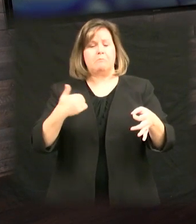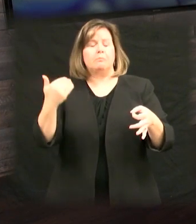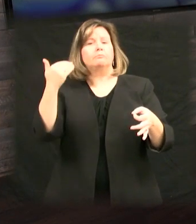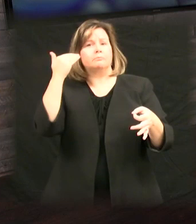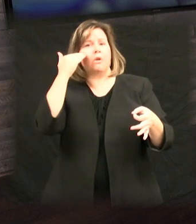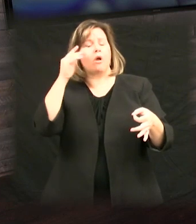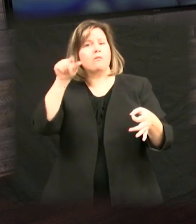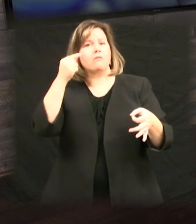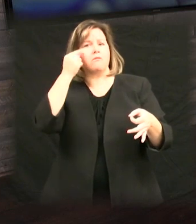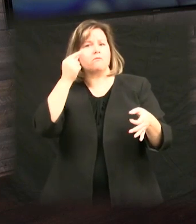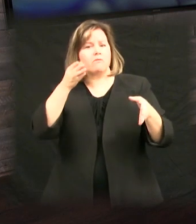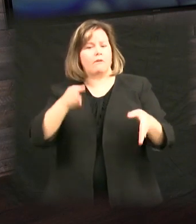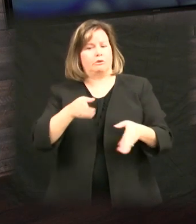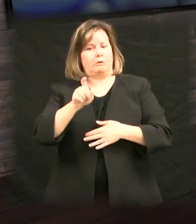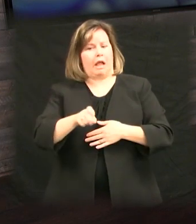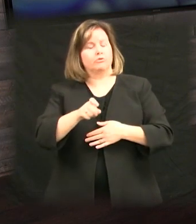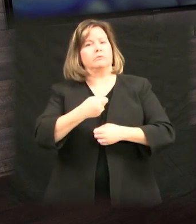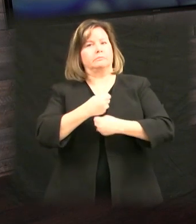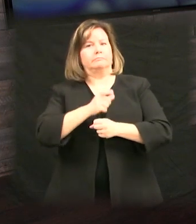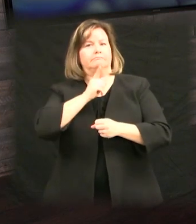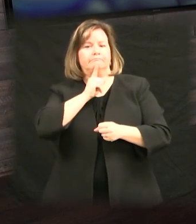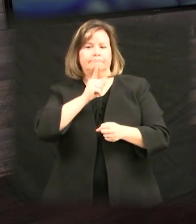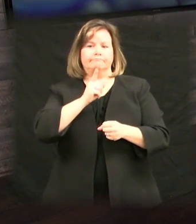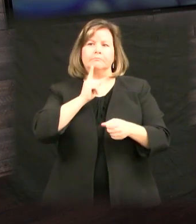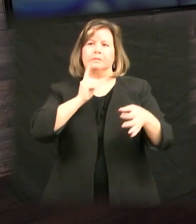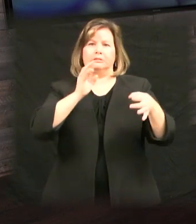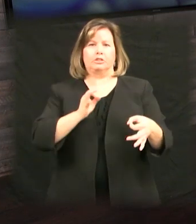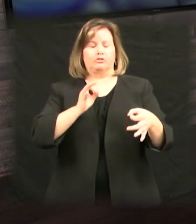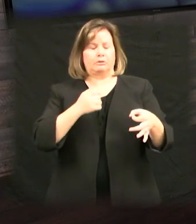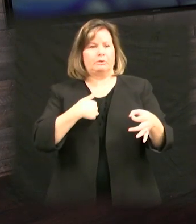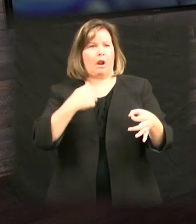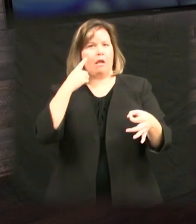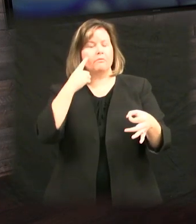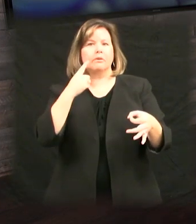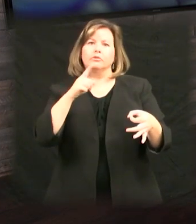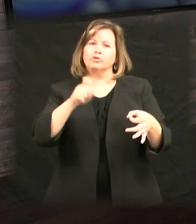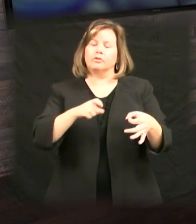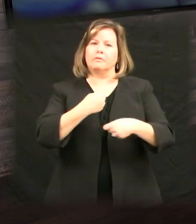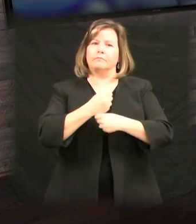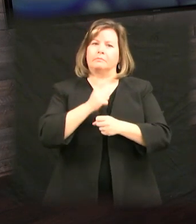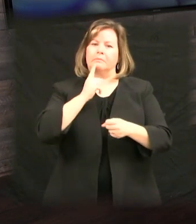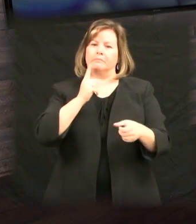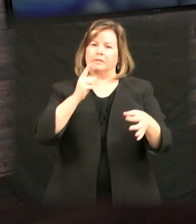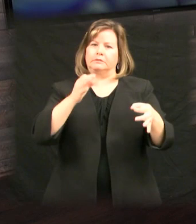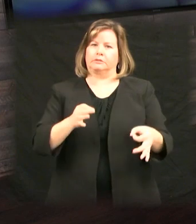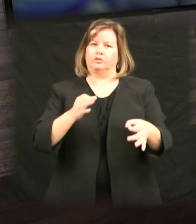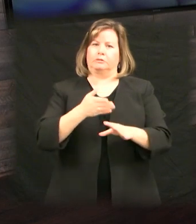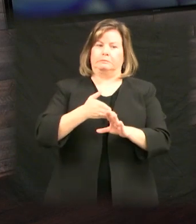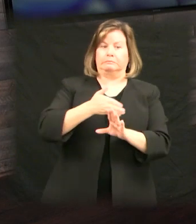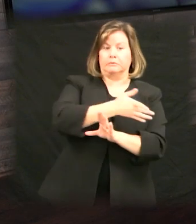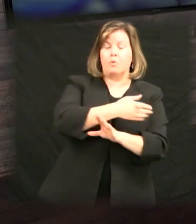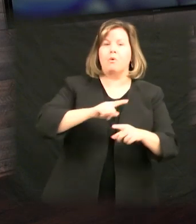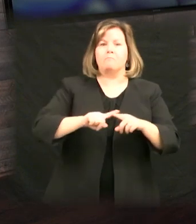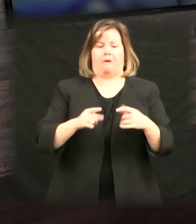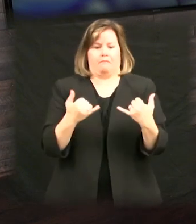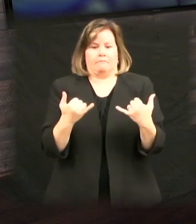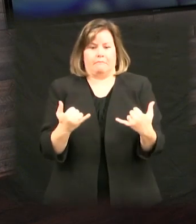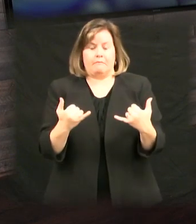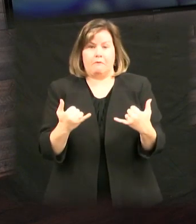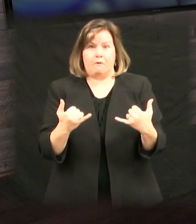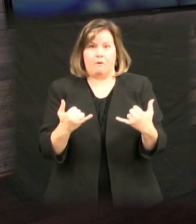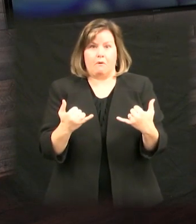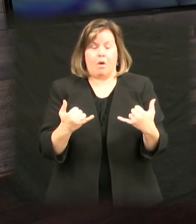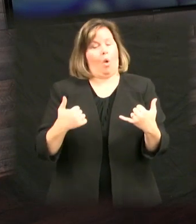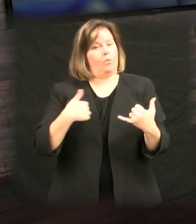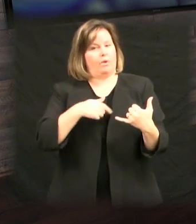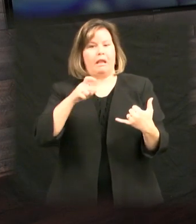Maybe it should have came a little earlier. I think that we need to take some pretty dramatic actions in this moment